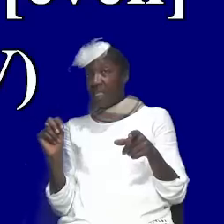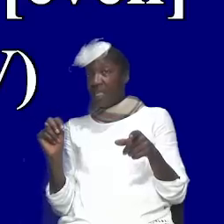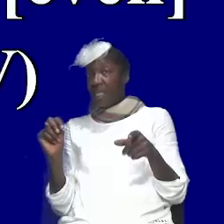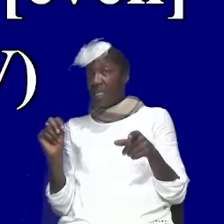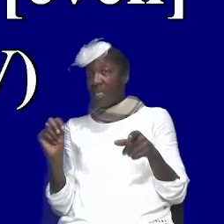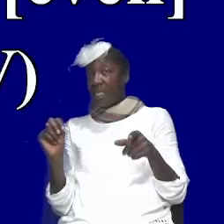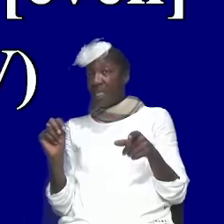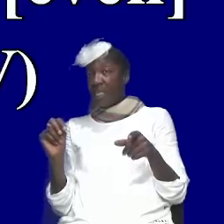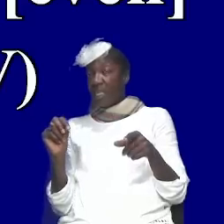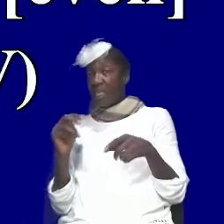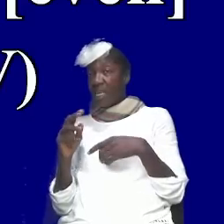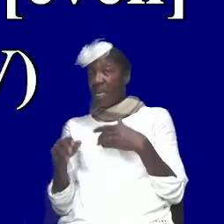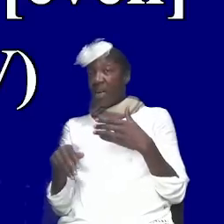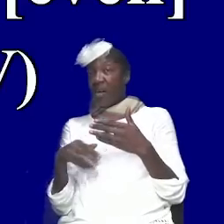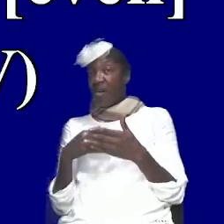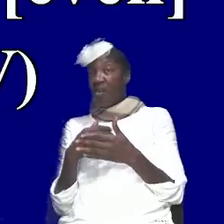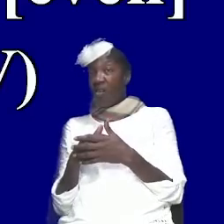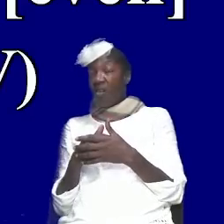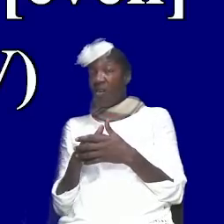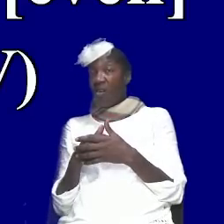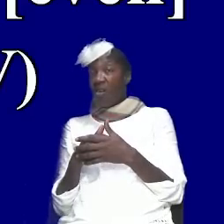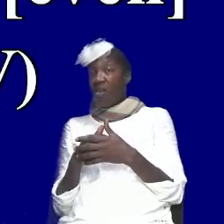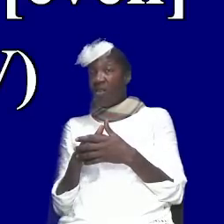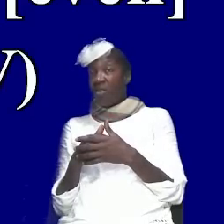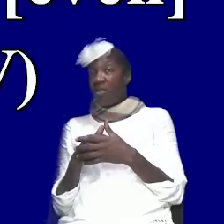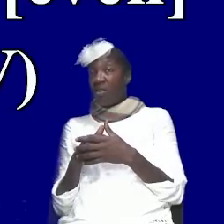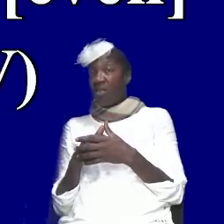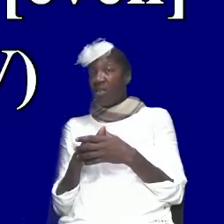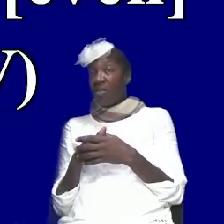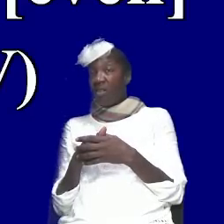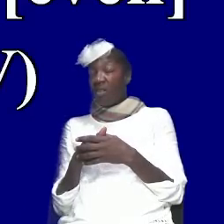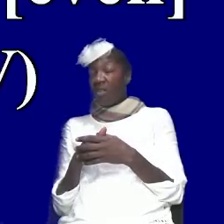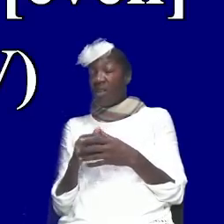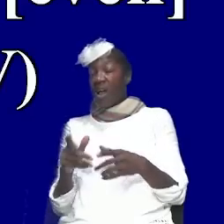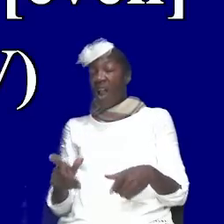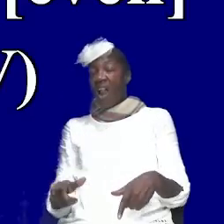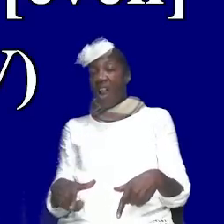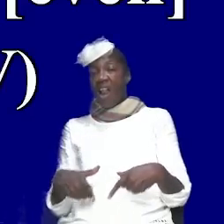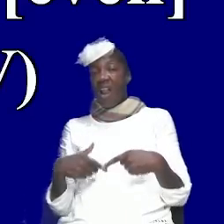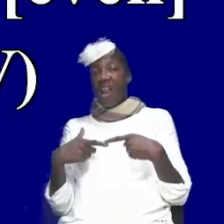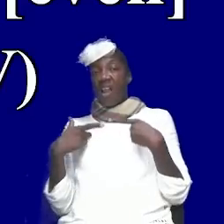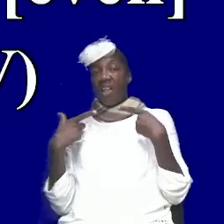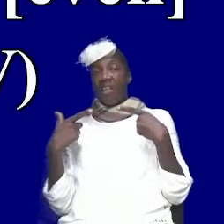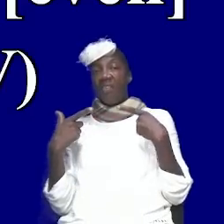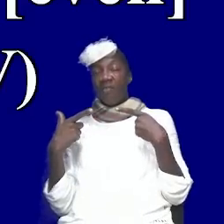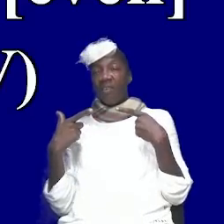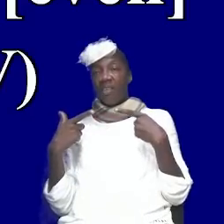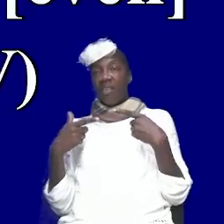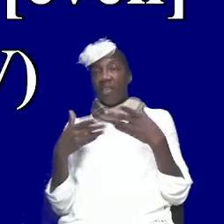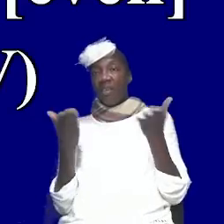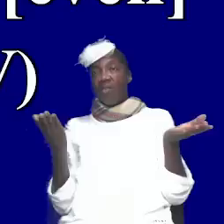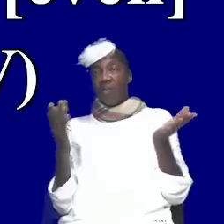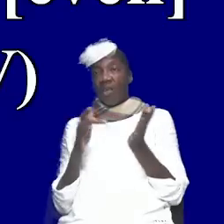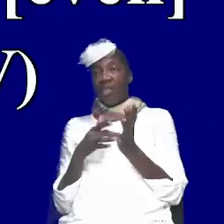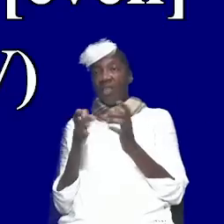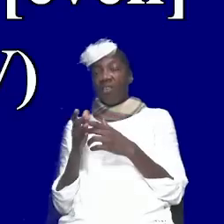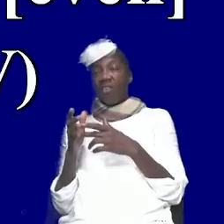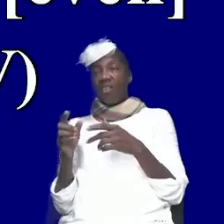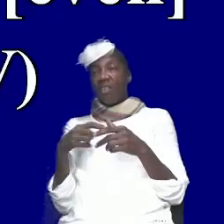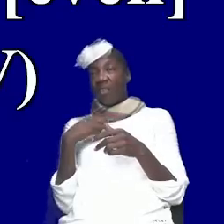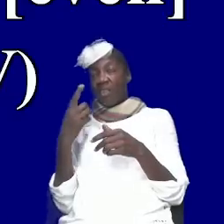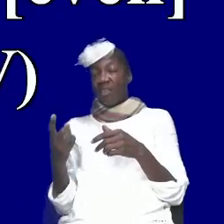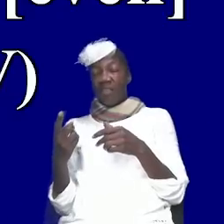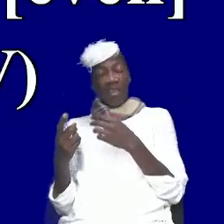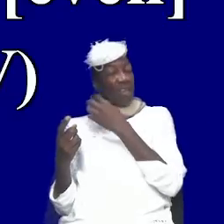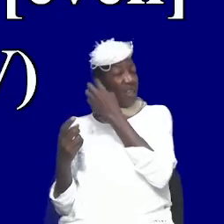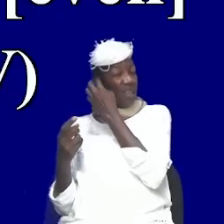in all of her living. What was Jesus saying?